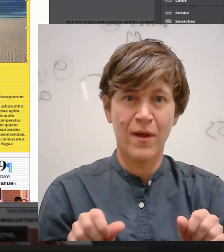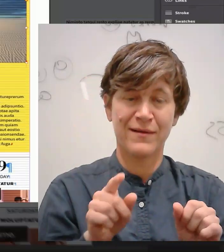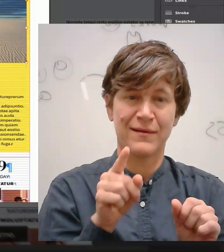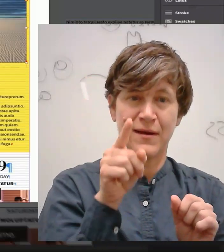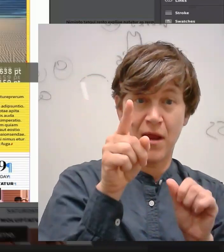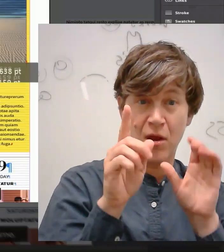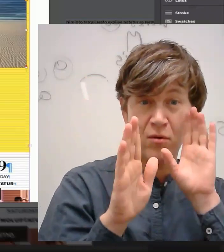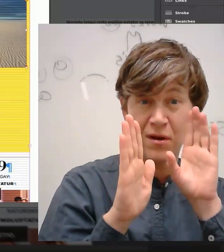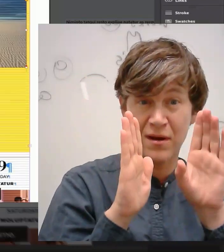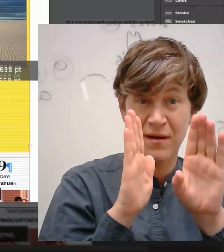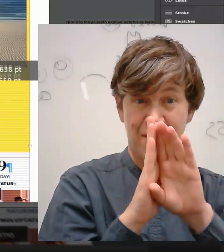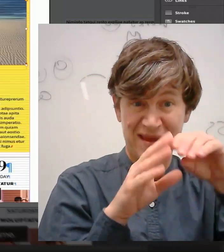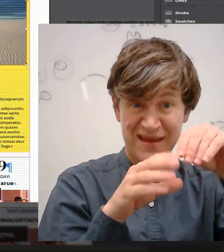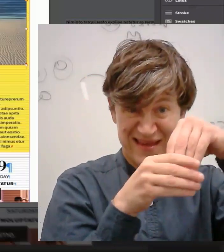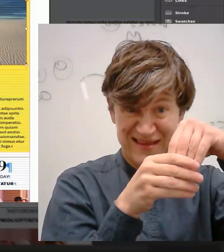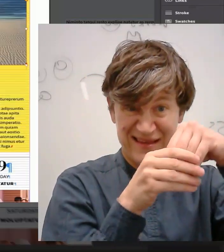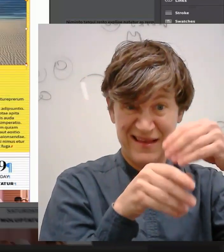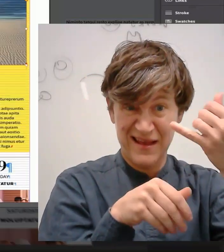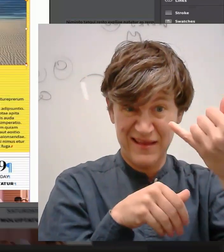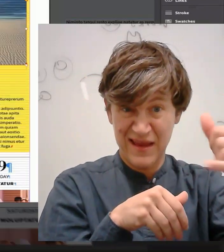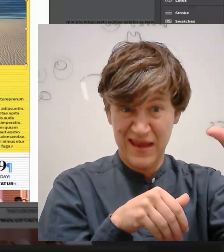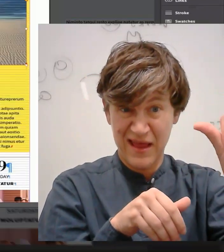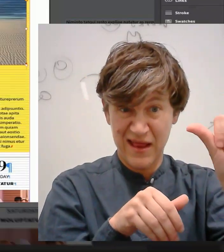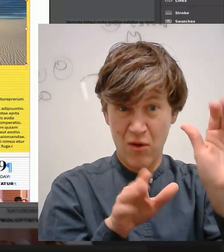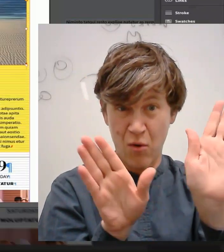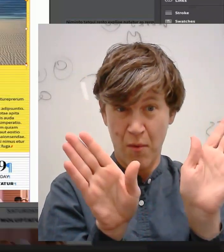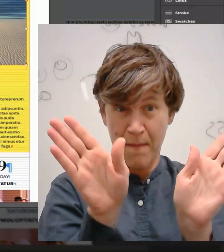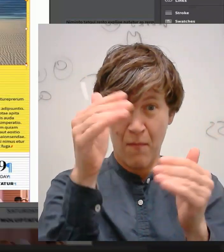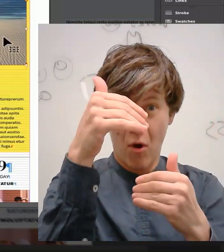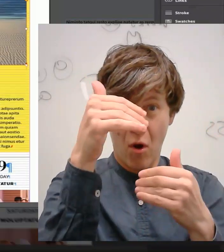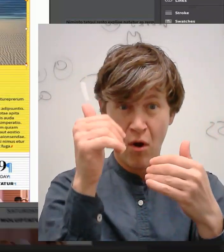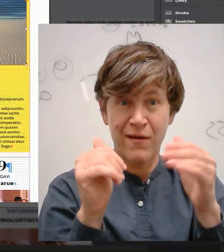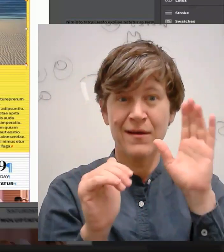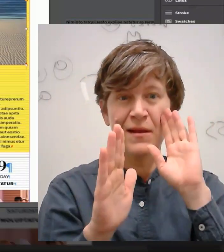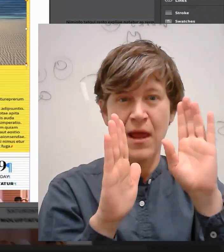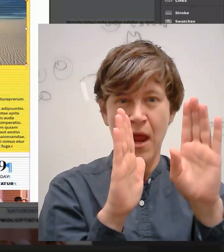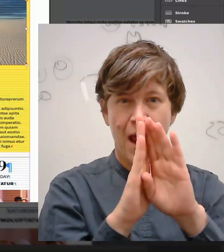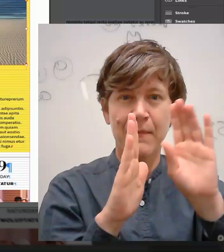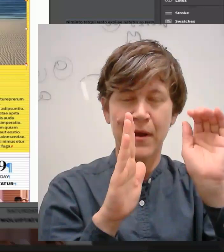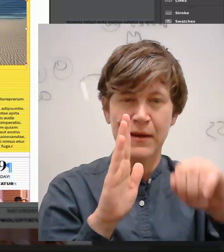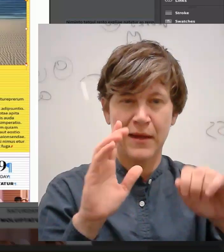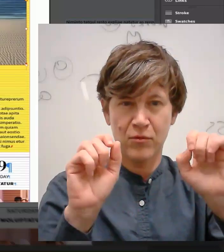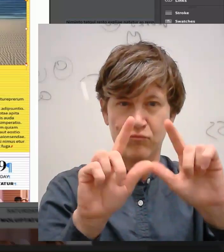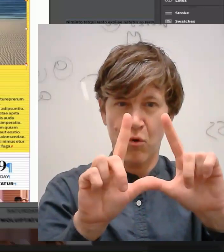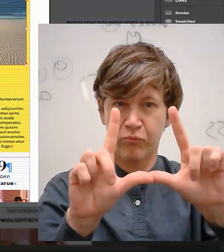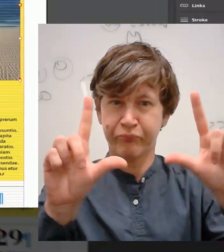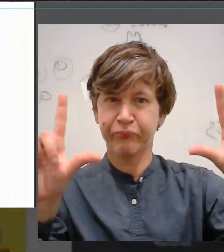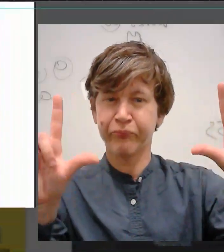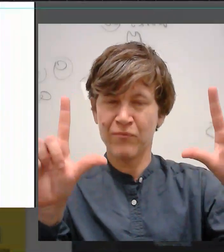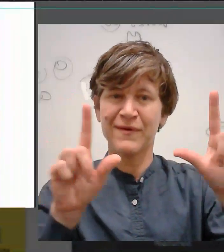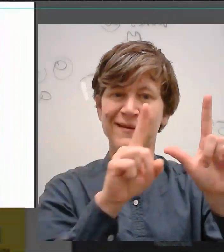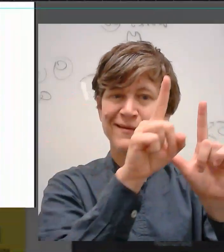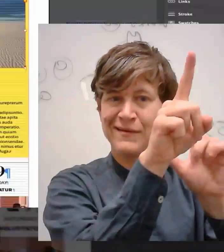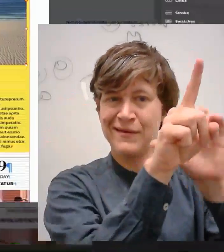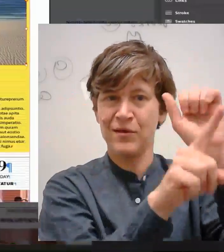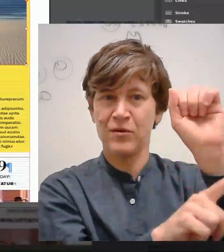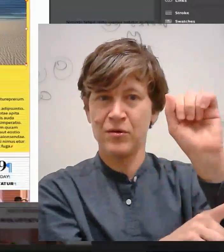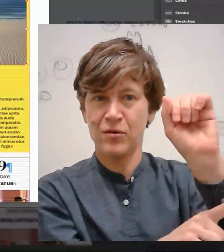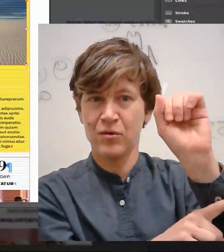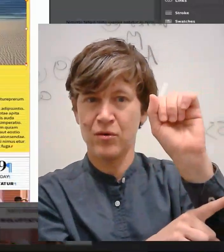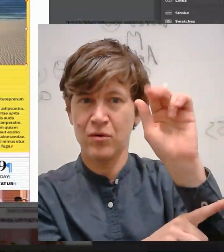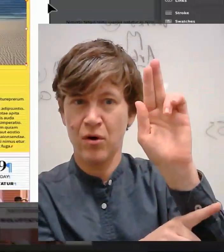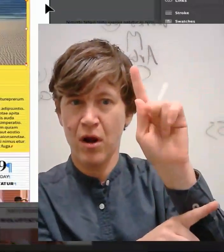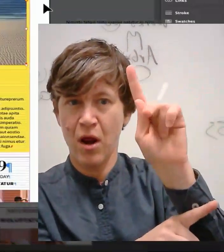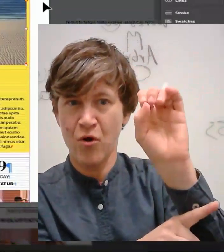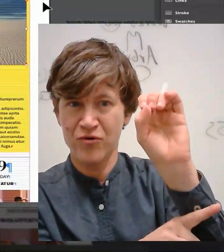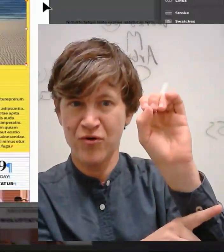the image that is within this featured frame. And when doing this, auto fit. Auto fit is